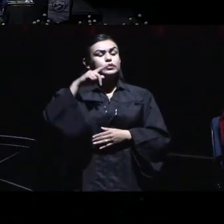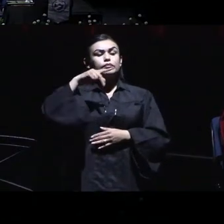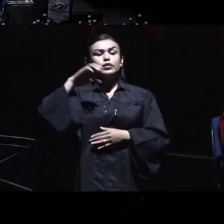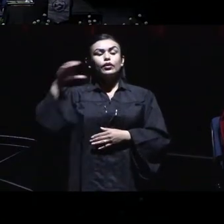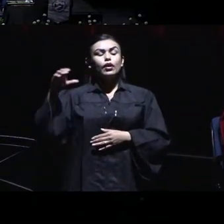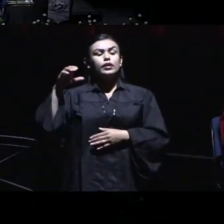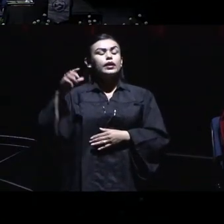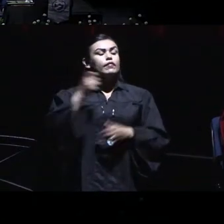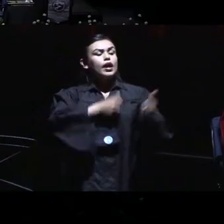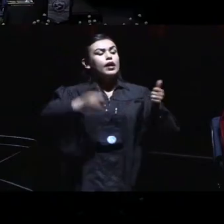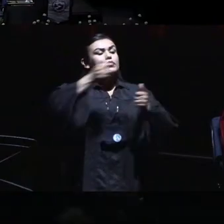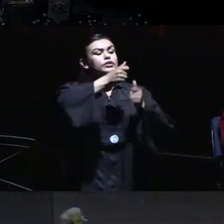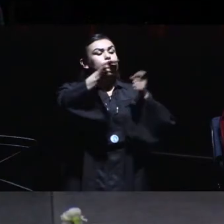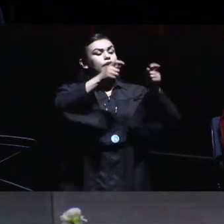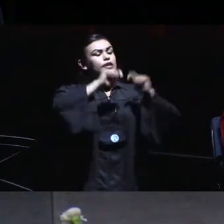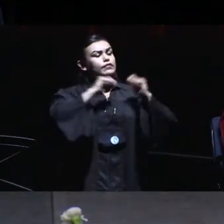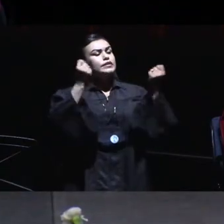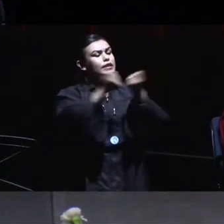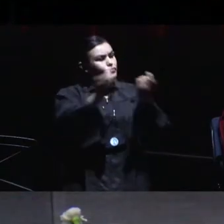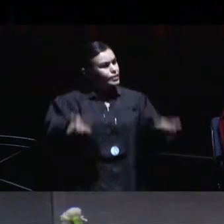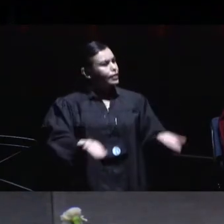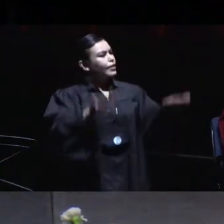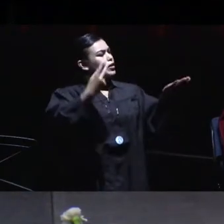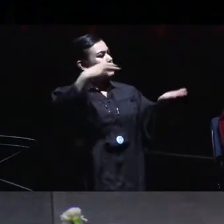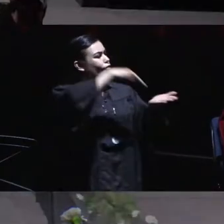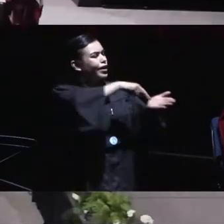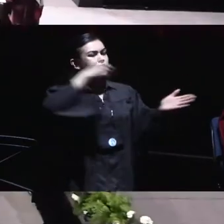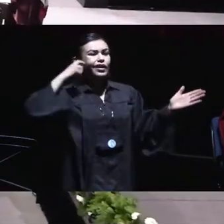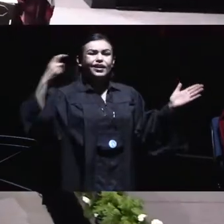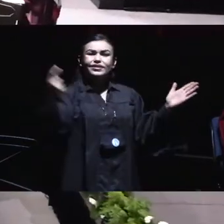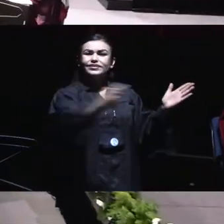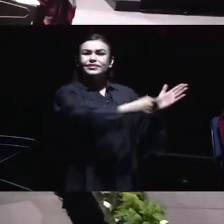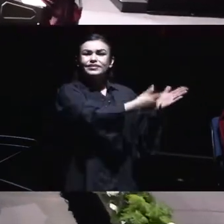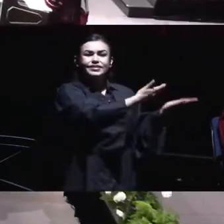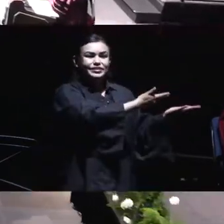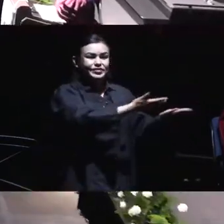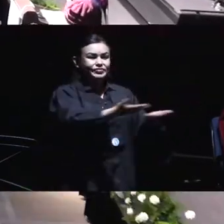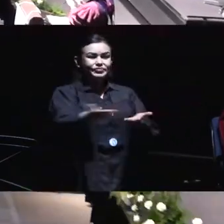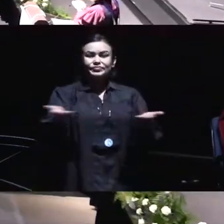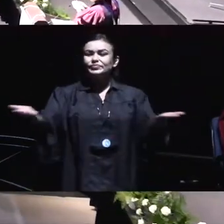College's administrative team stand and be recognized.